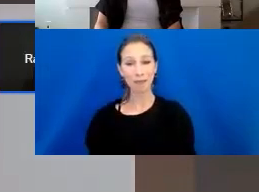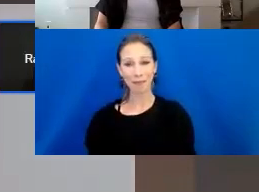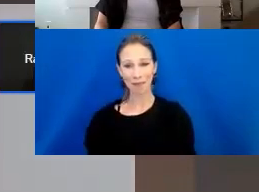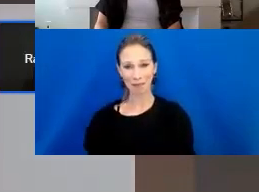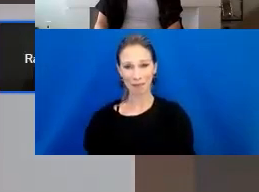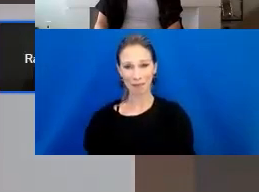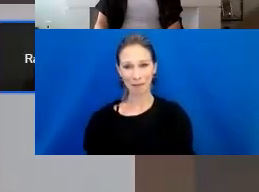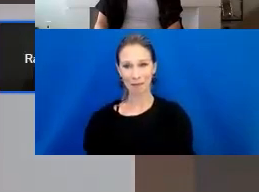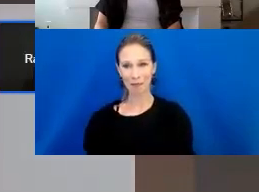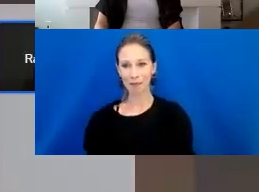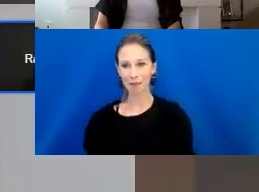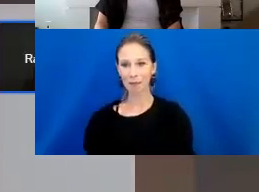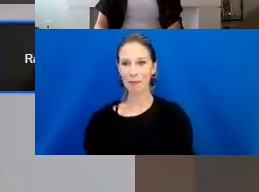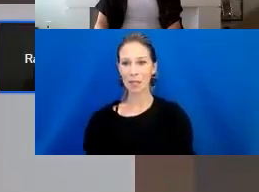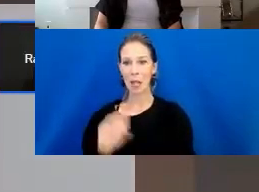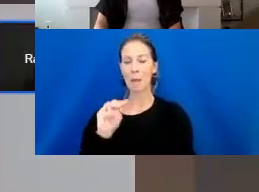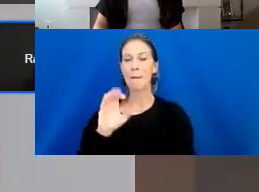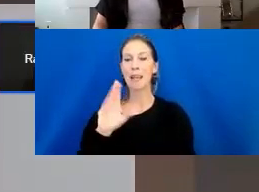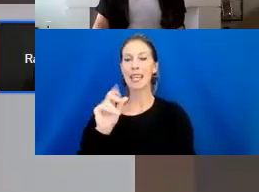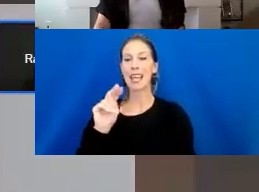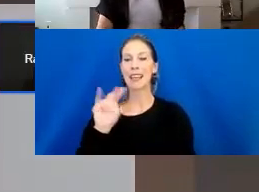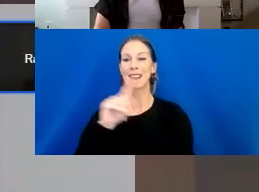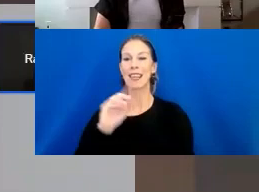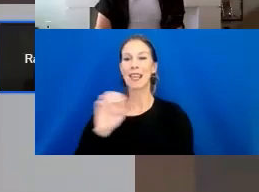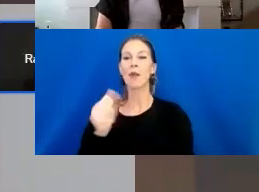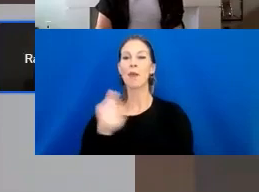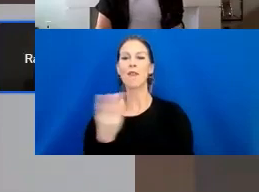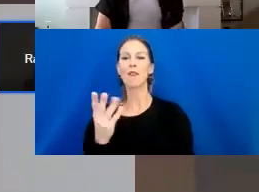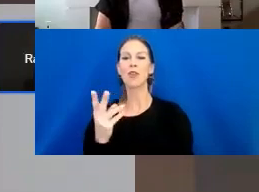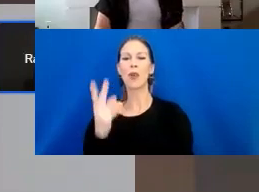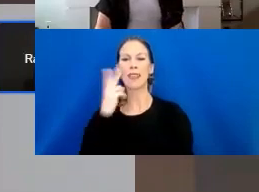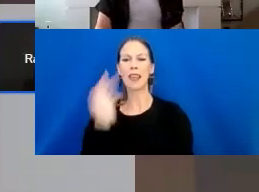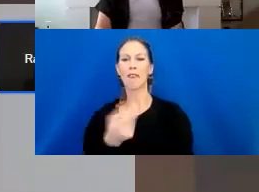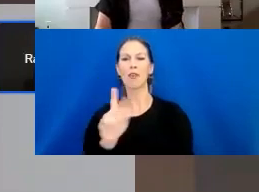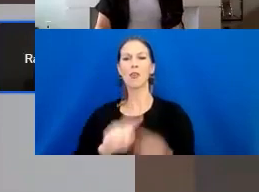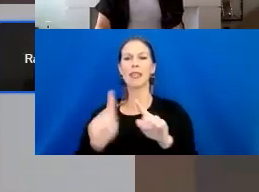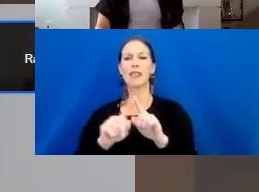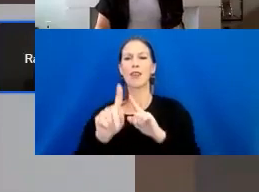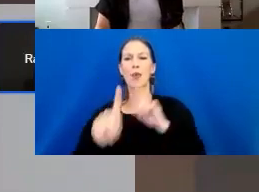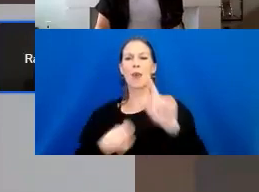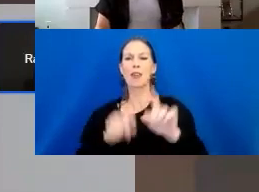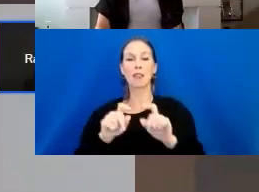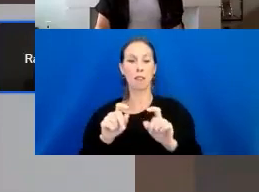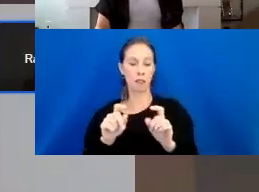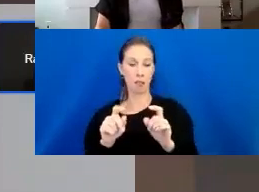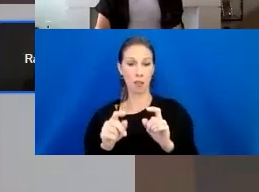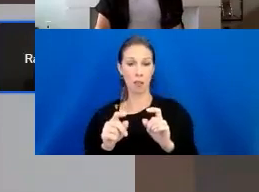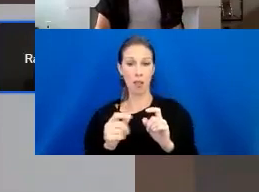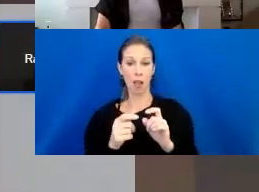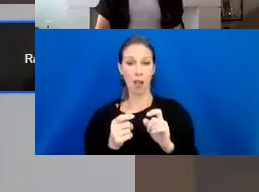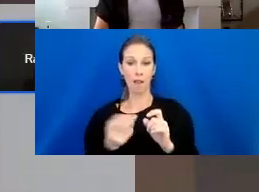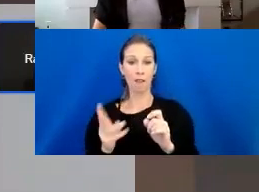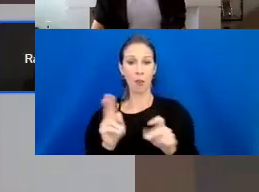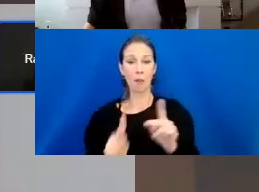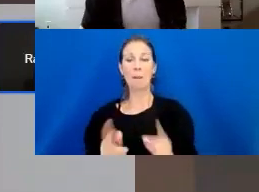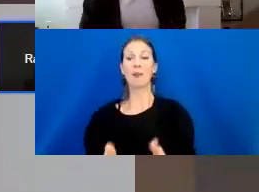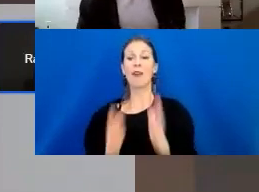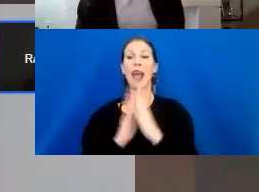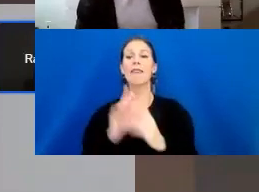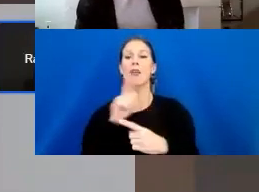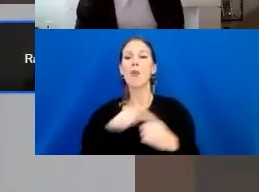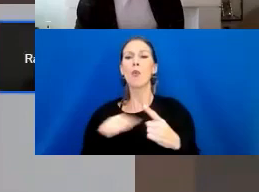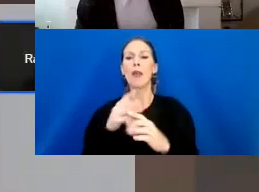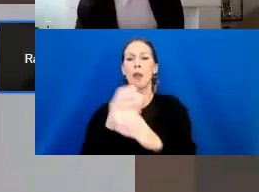I do have a couple of other questions. Rachel, a few people are asking when they will receive their login credentials.